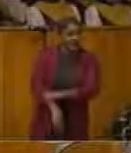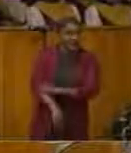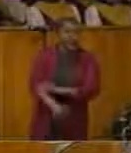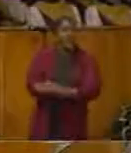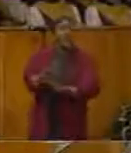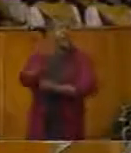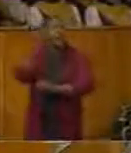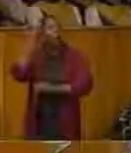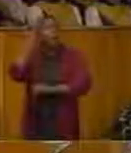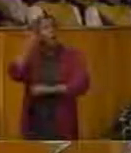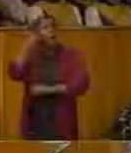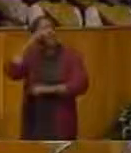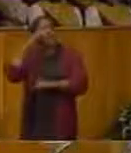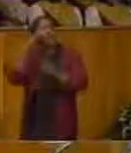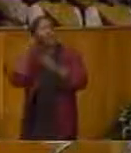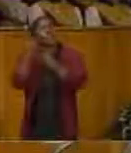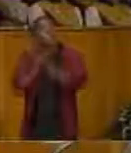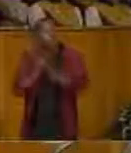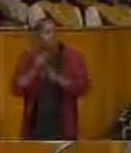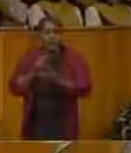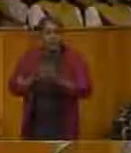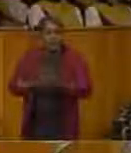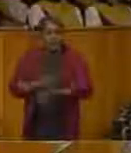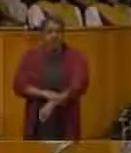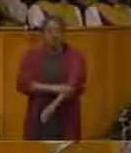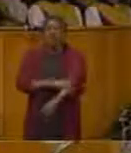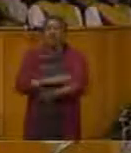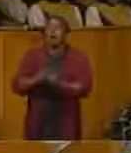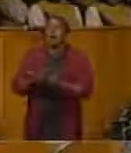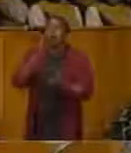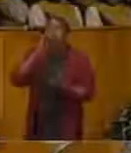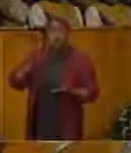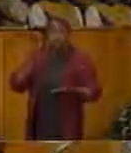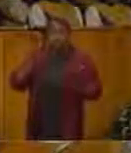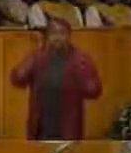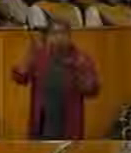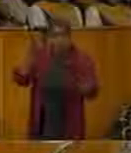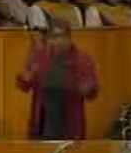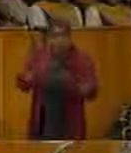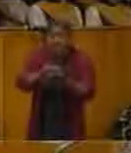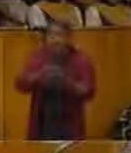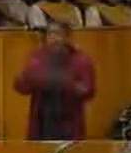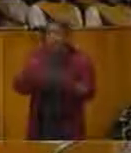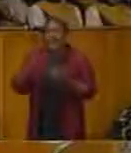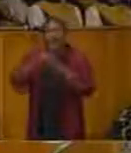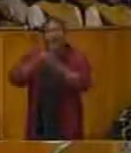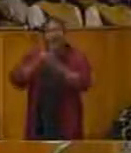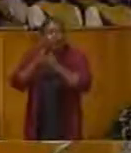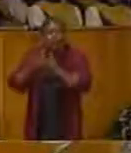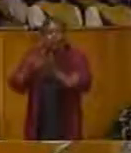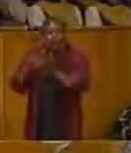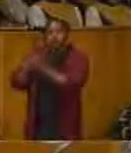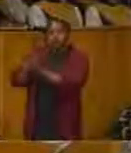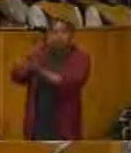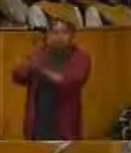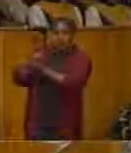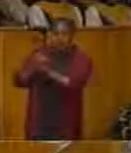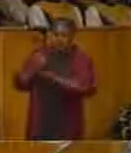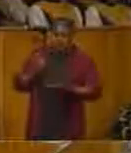for the love of money. Beloved, I would suggest to you that how you get money